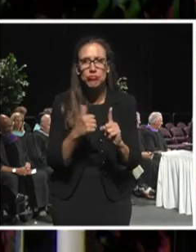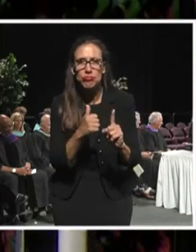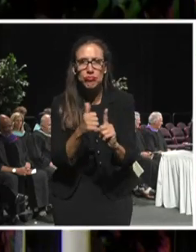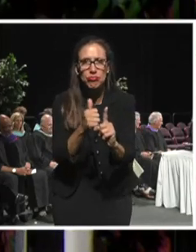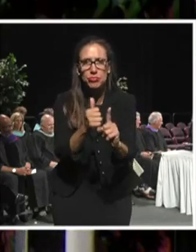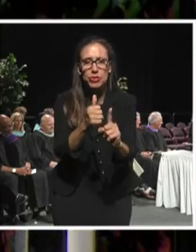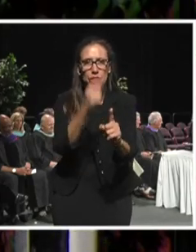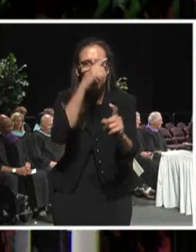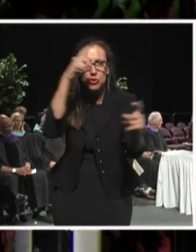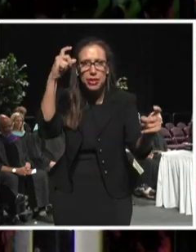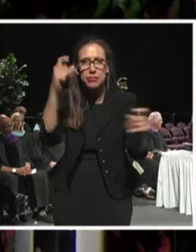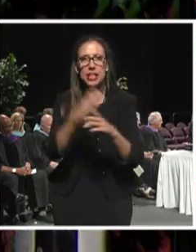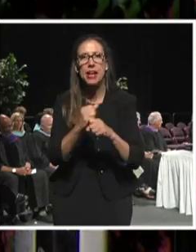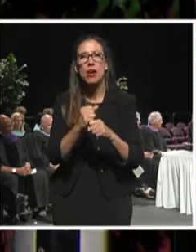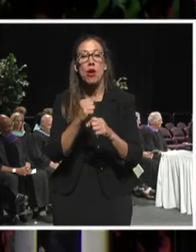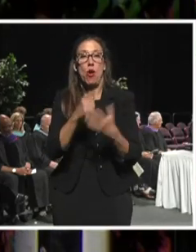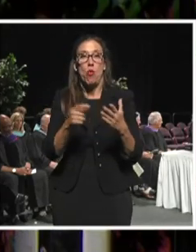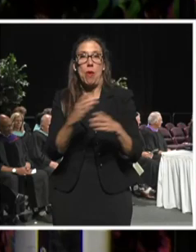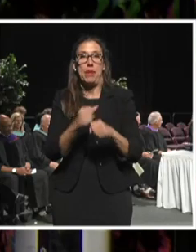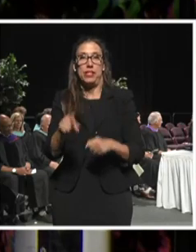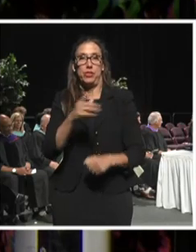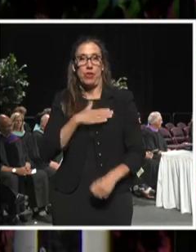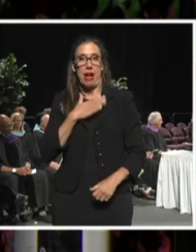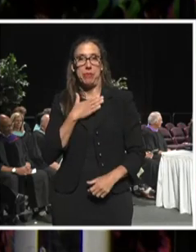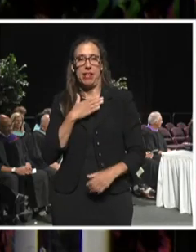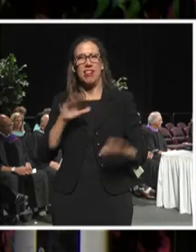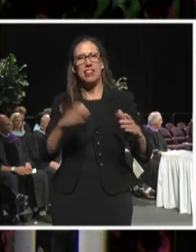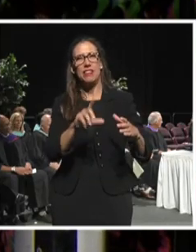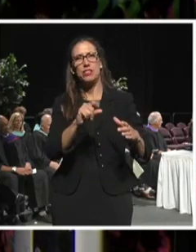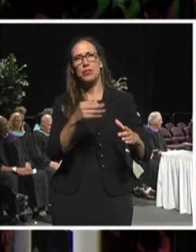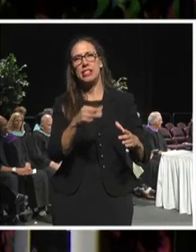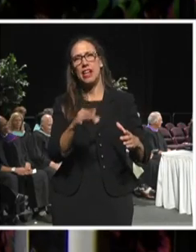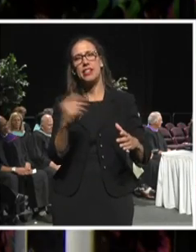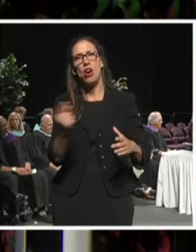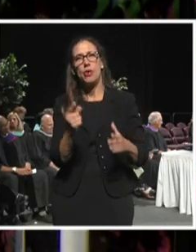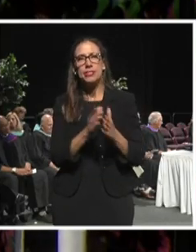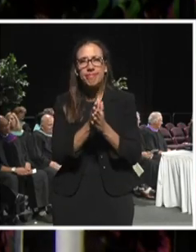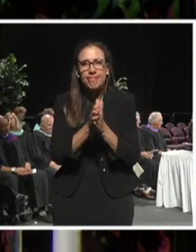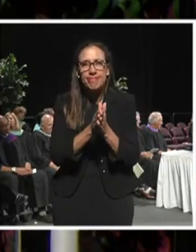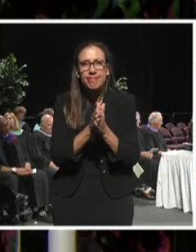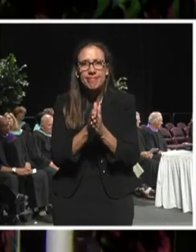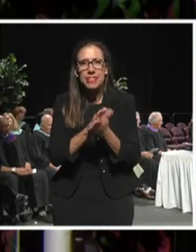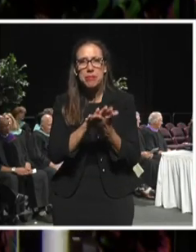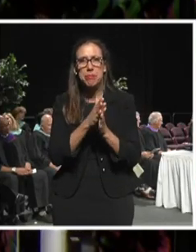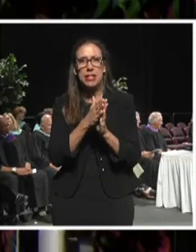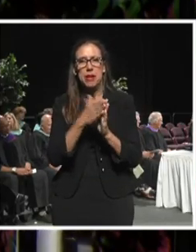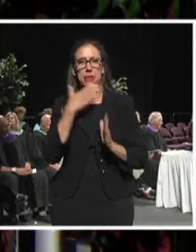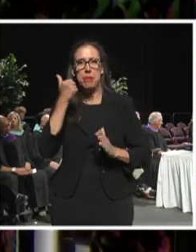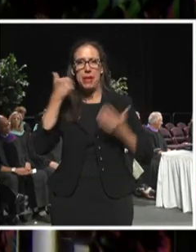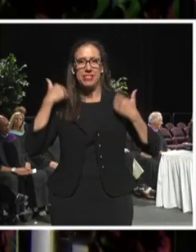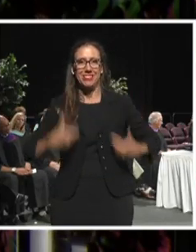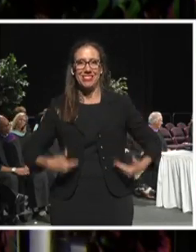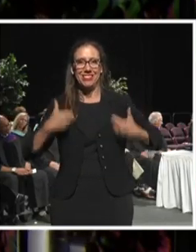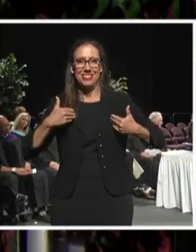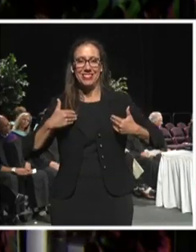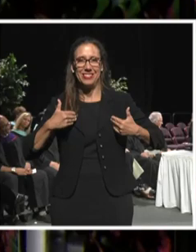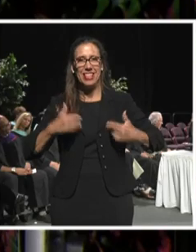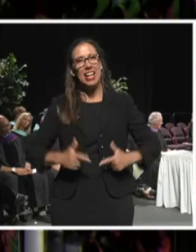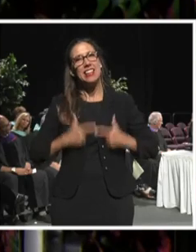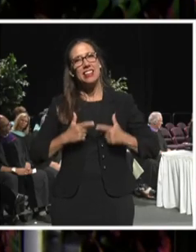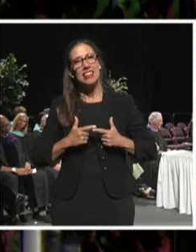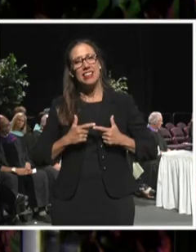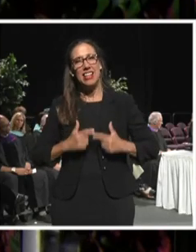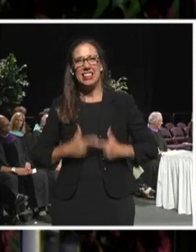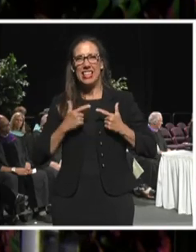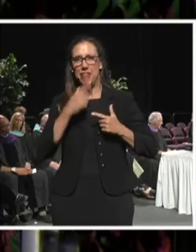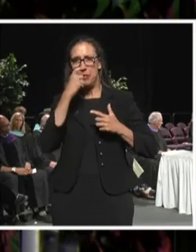you happy. Class of 2019, always seek to be the greatest version of yourself. Fight through the adversity and live life because you are a